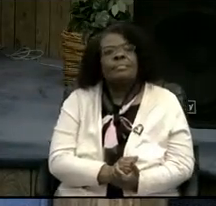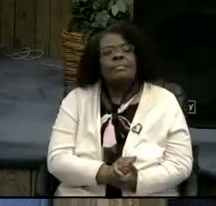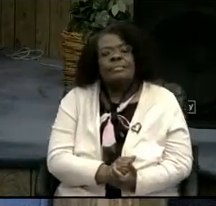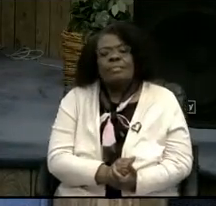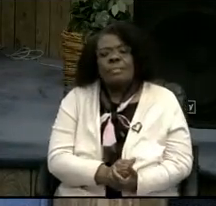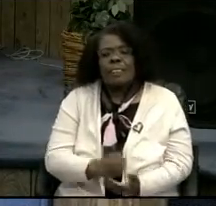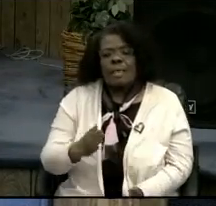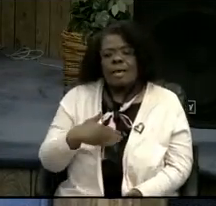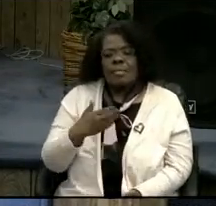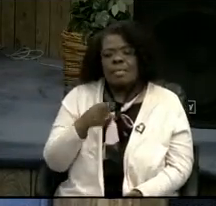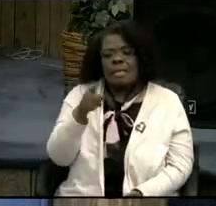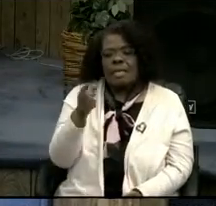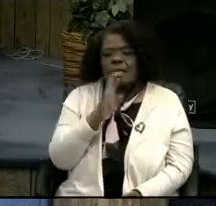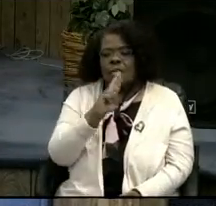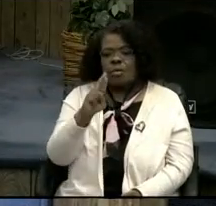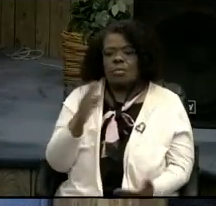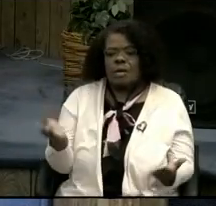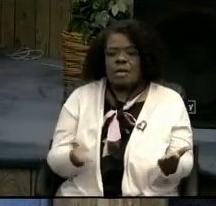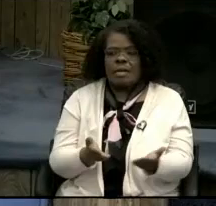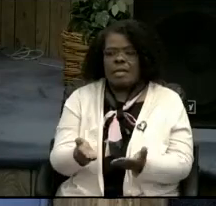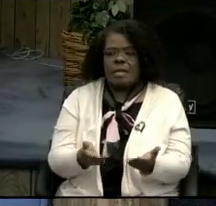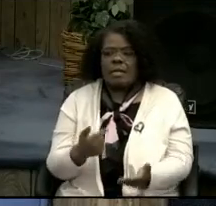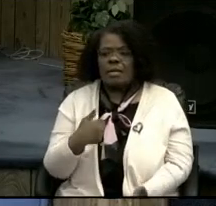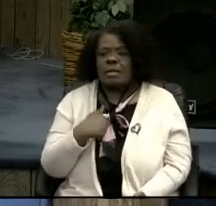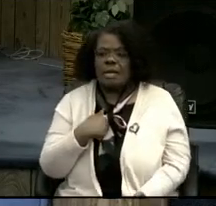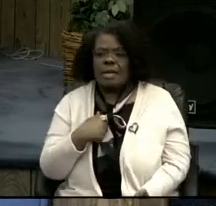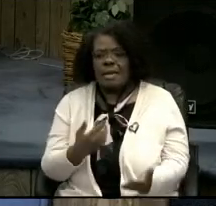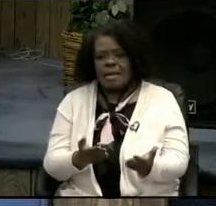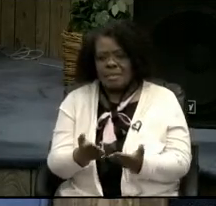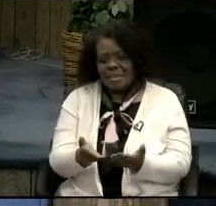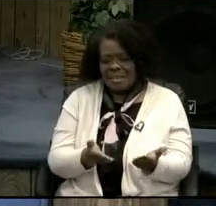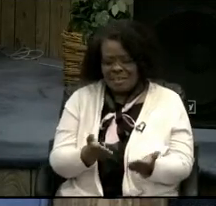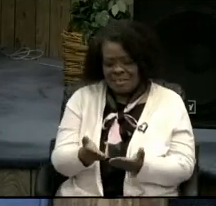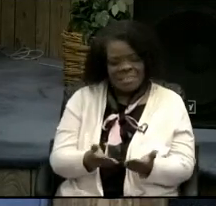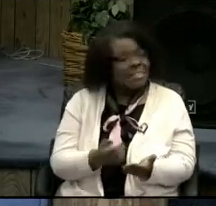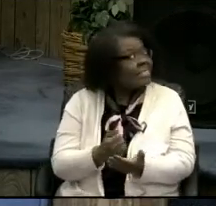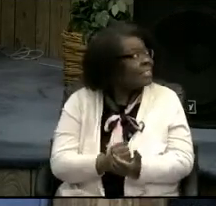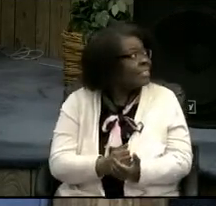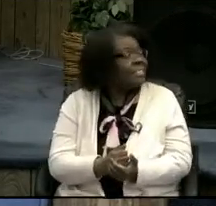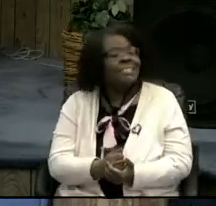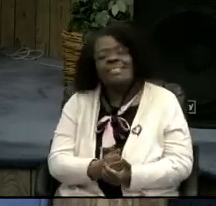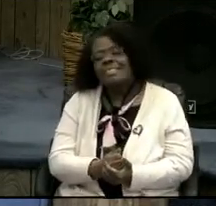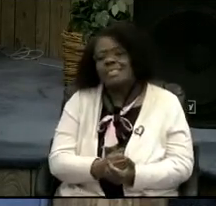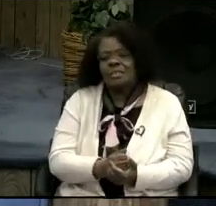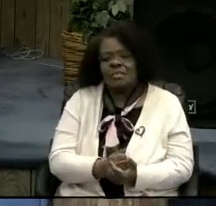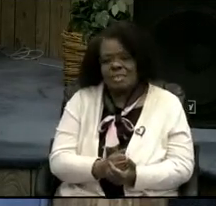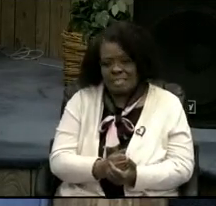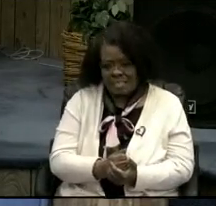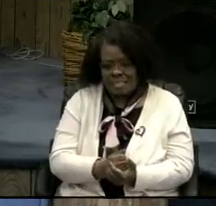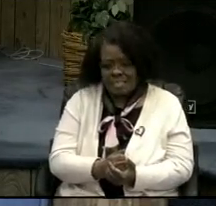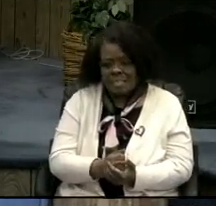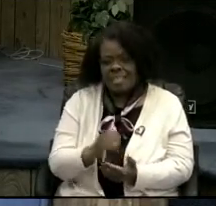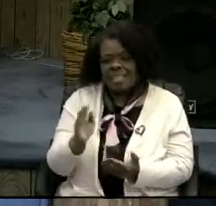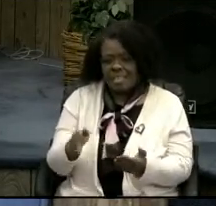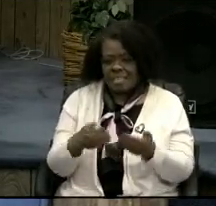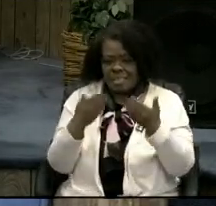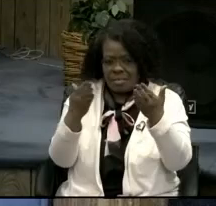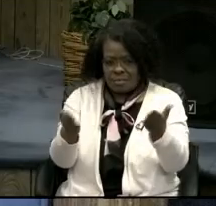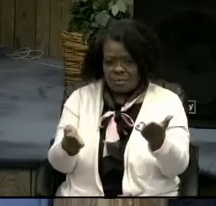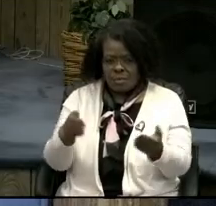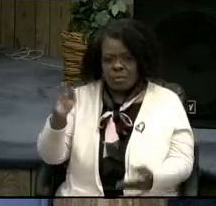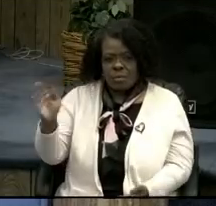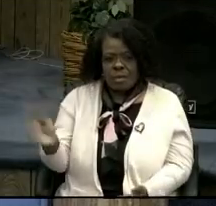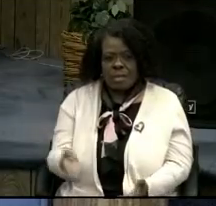And I am here, they have already done it, but I'm here to officially give you a welcome this morning. And I'm here